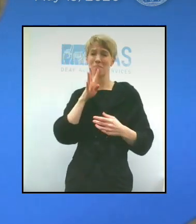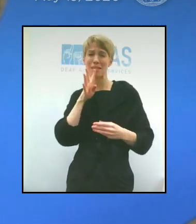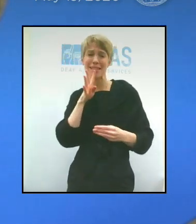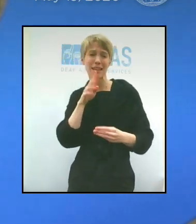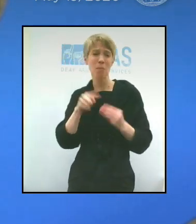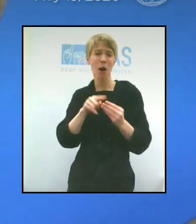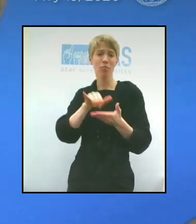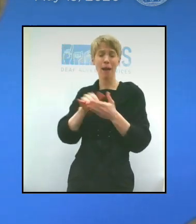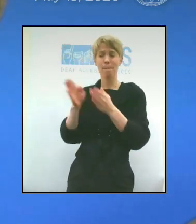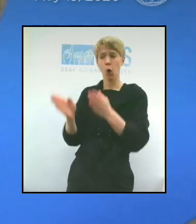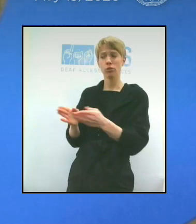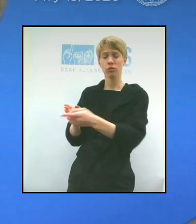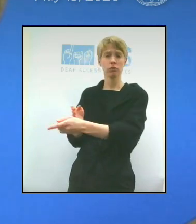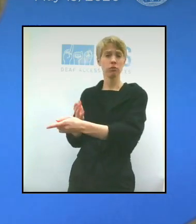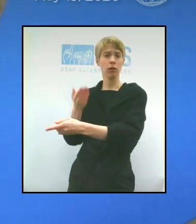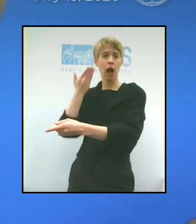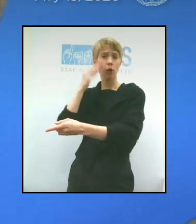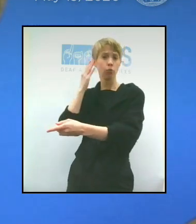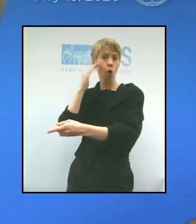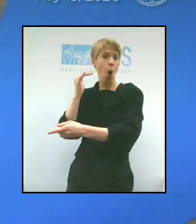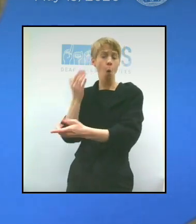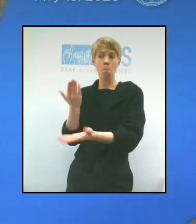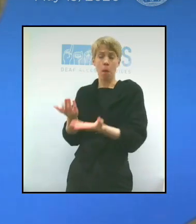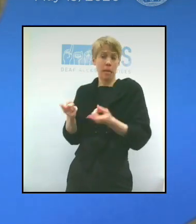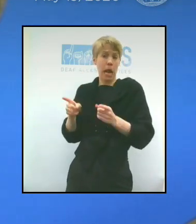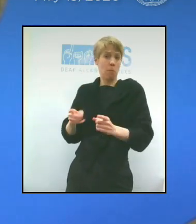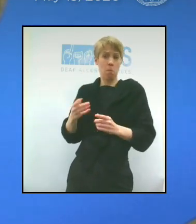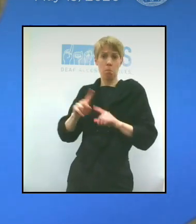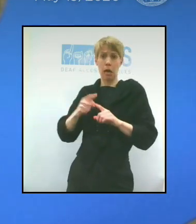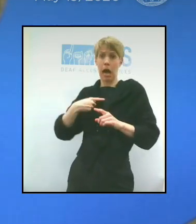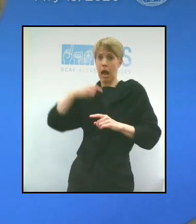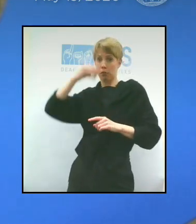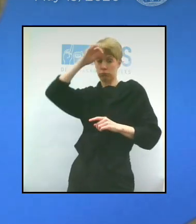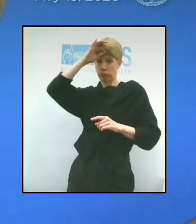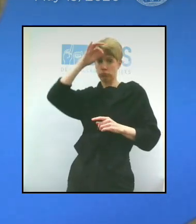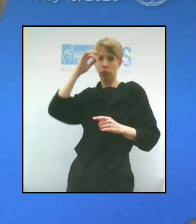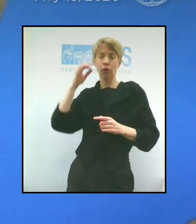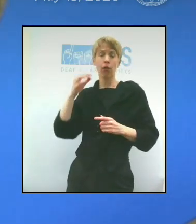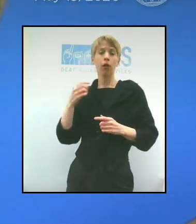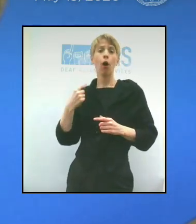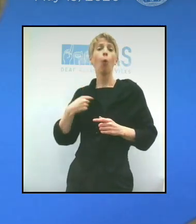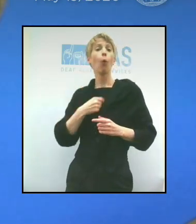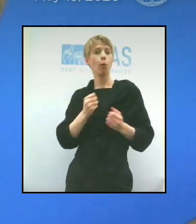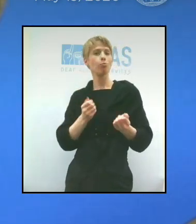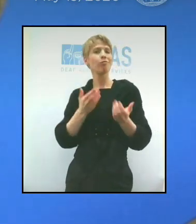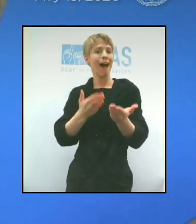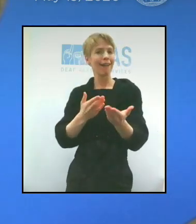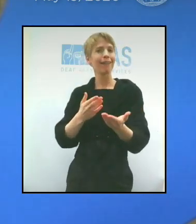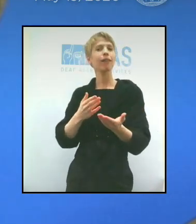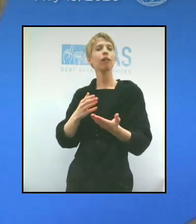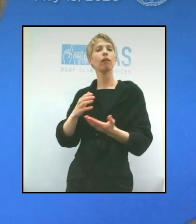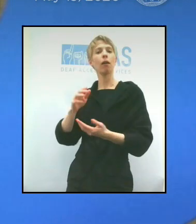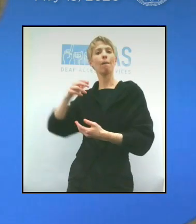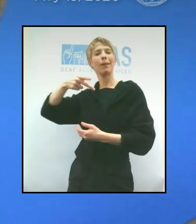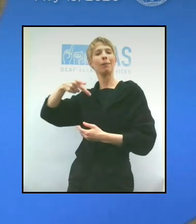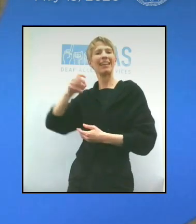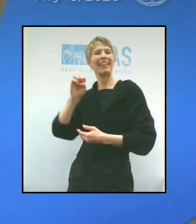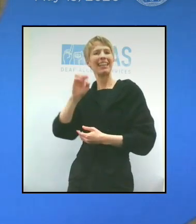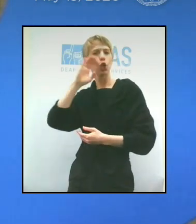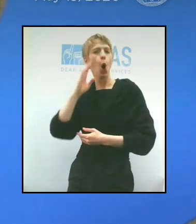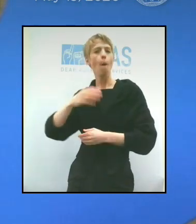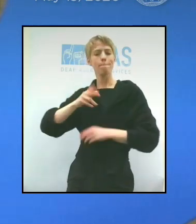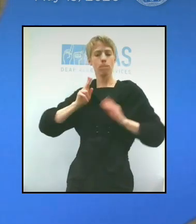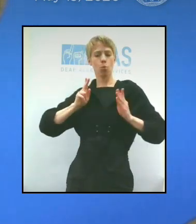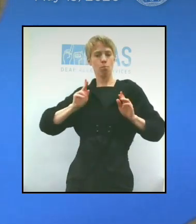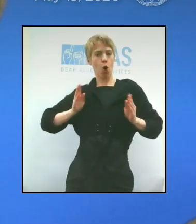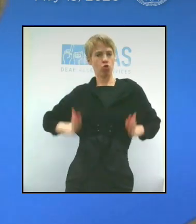nursing home and died. It may have happened, I don't know. We've been providing PPEs to nursing homes and hospitals.